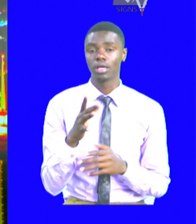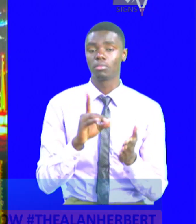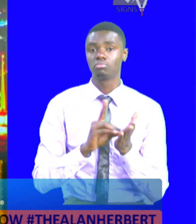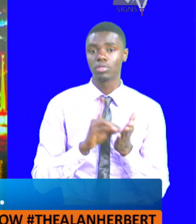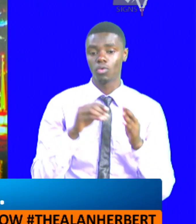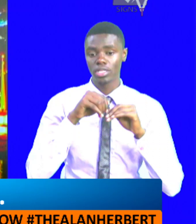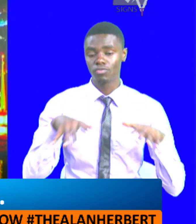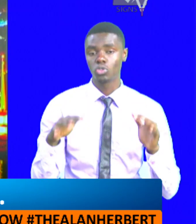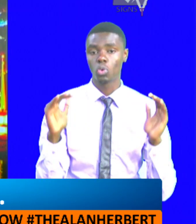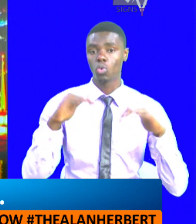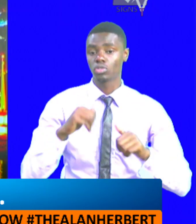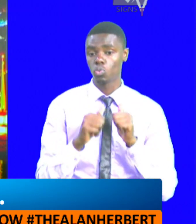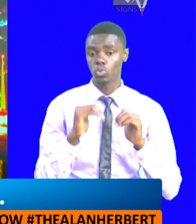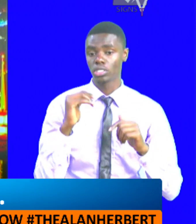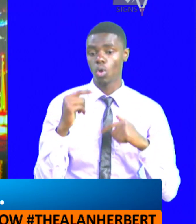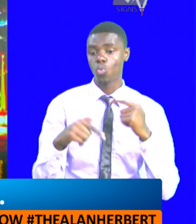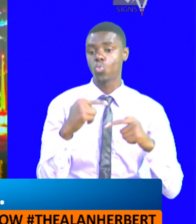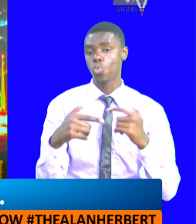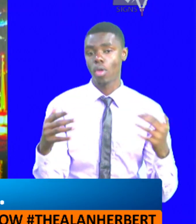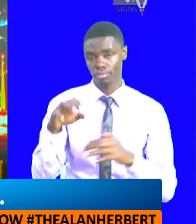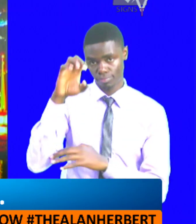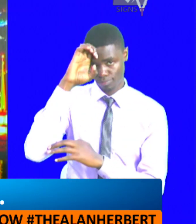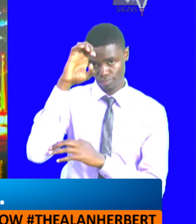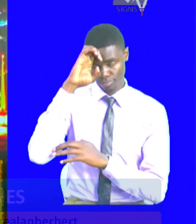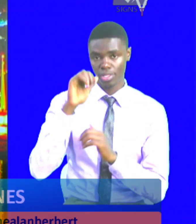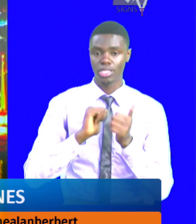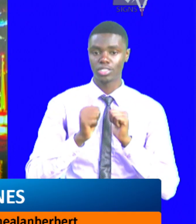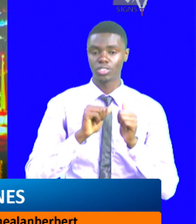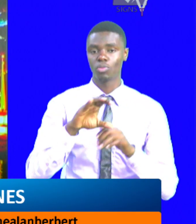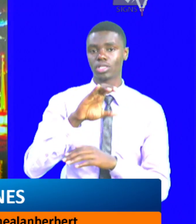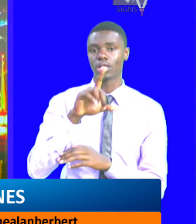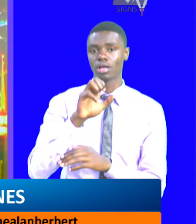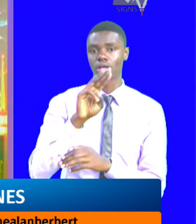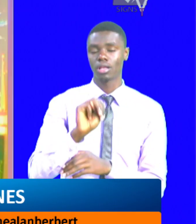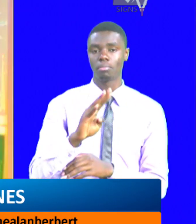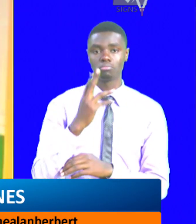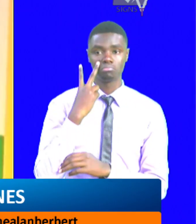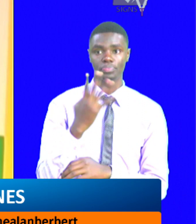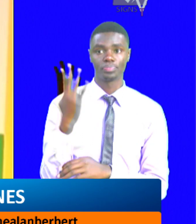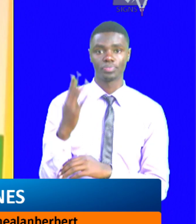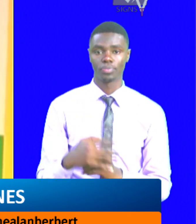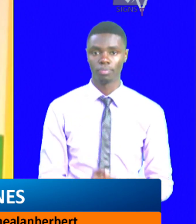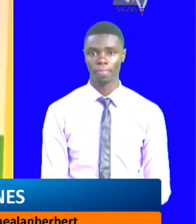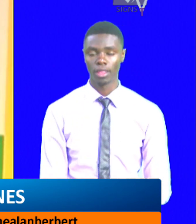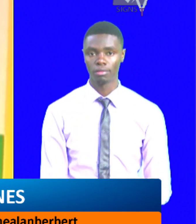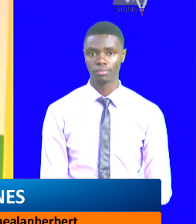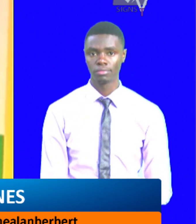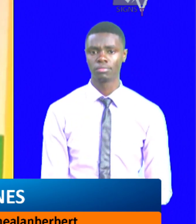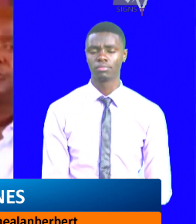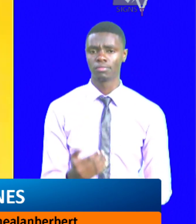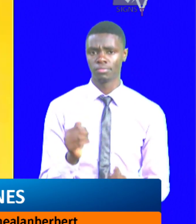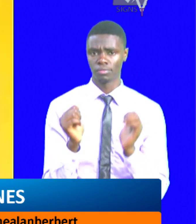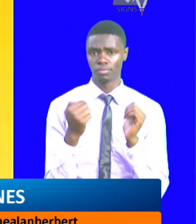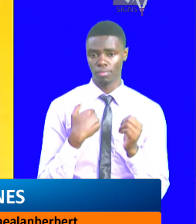devolution conference that is ongoing at the Eldoret Sports Club. Watch. And I just realized that I have been with